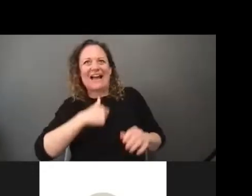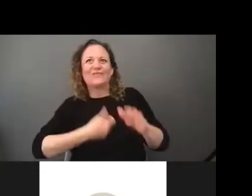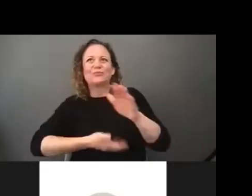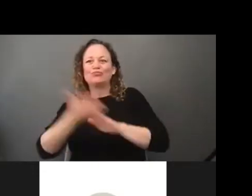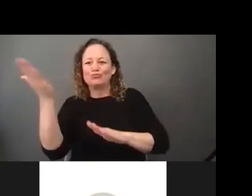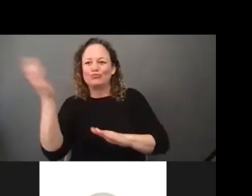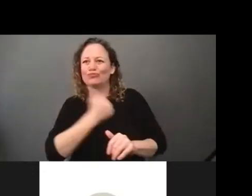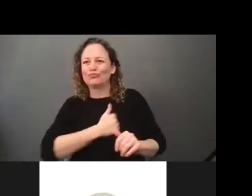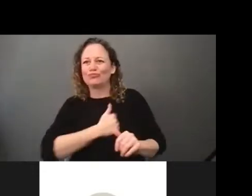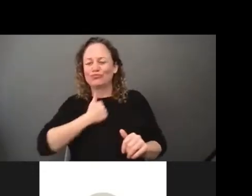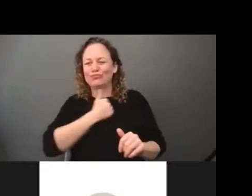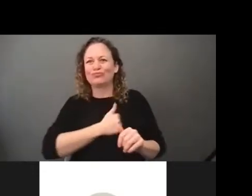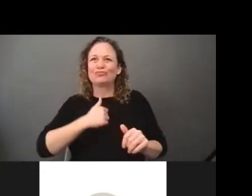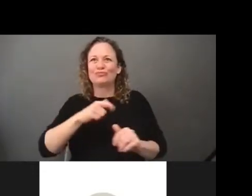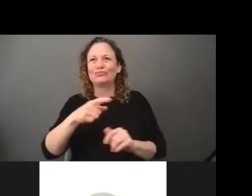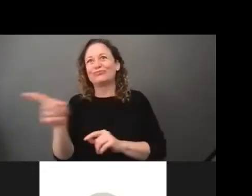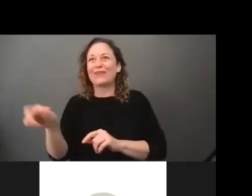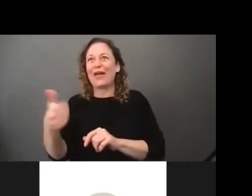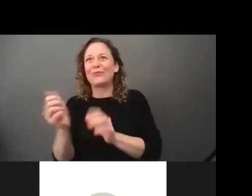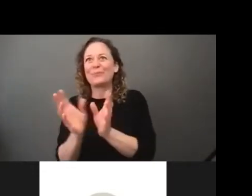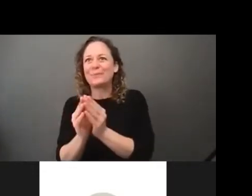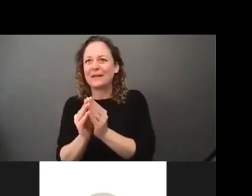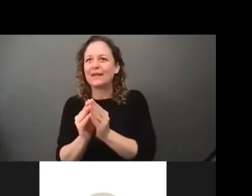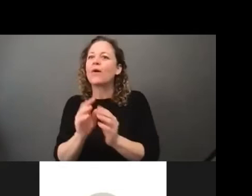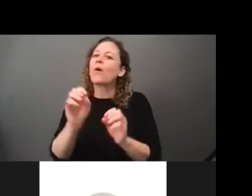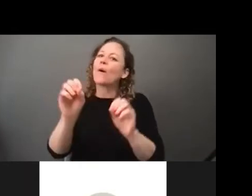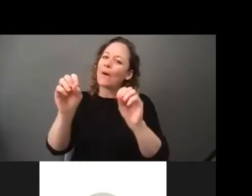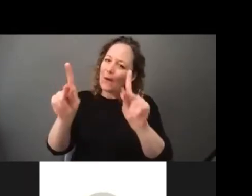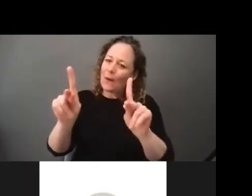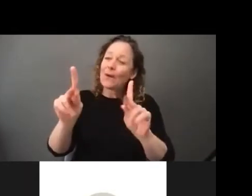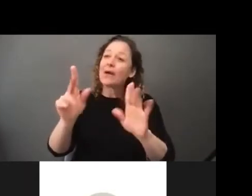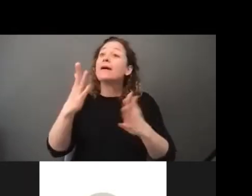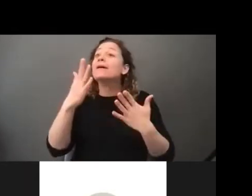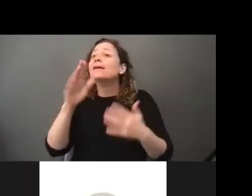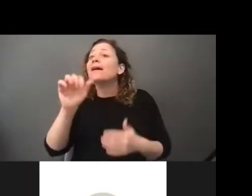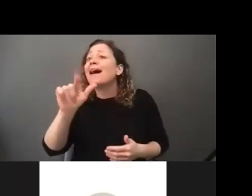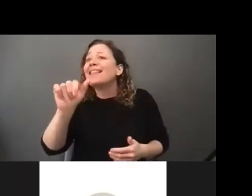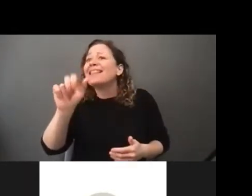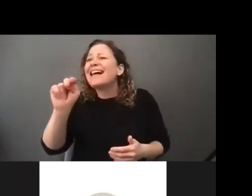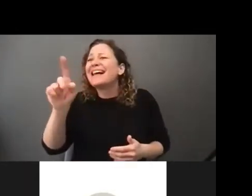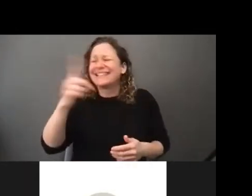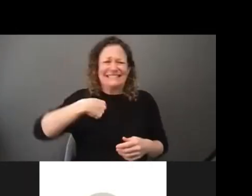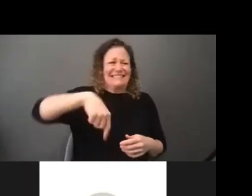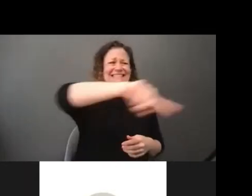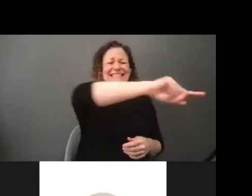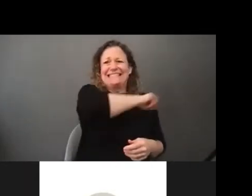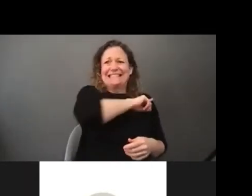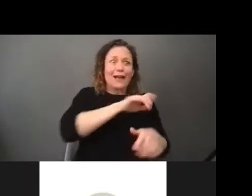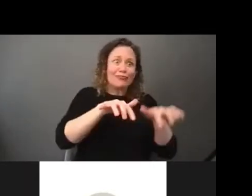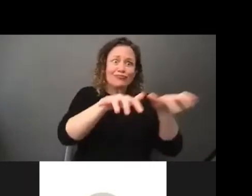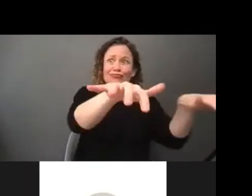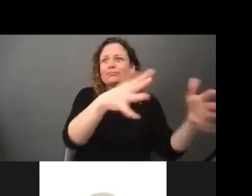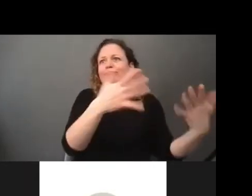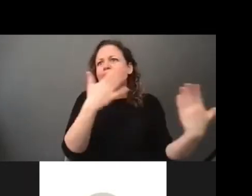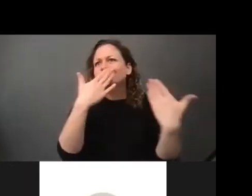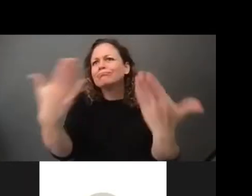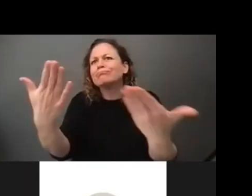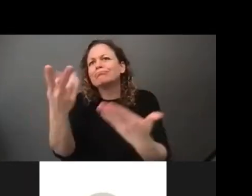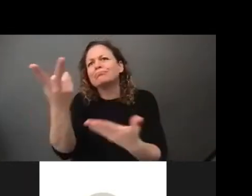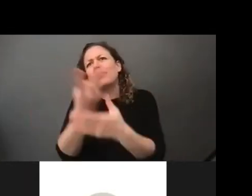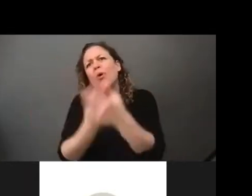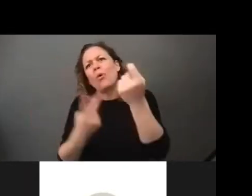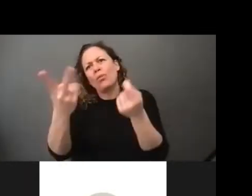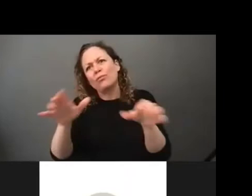Okay, Elena. On behalf of our entire planning committee and everyone on the call, thank you both very, very